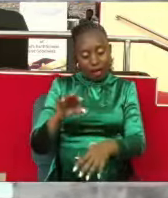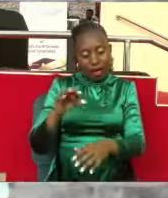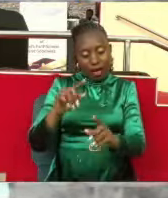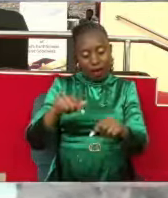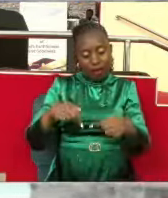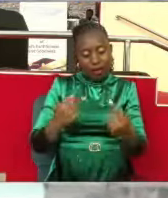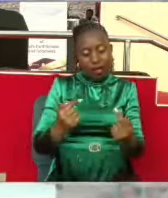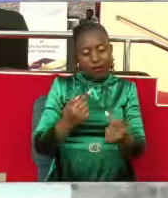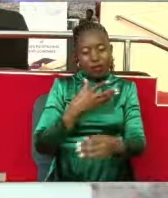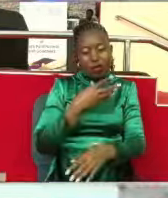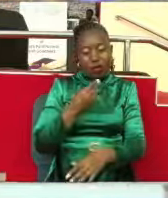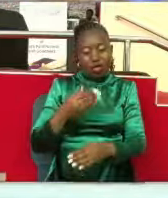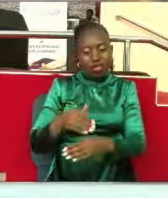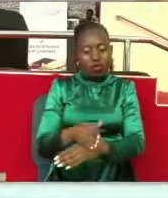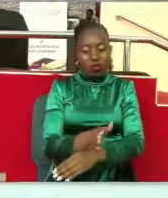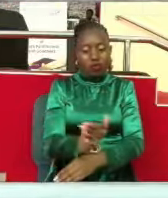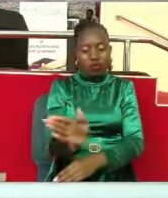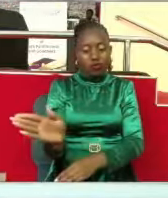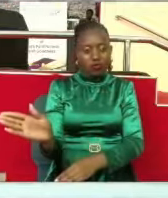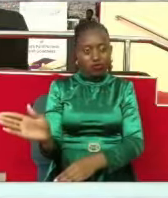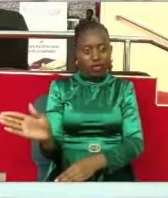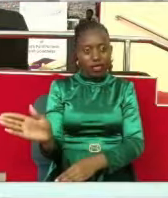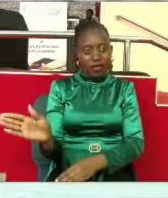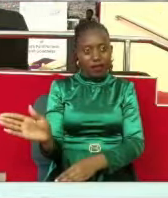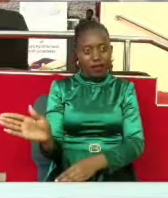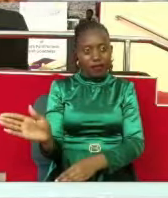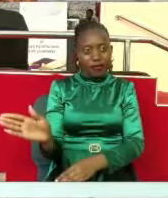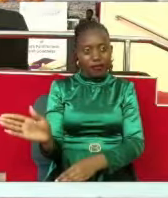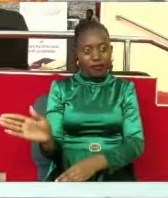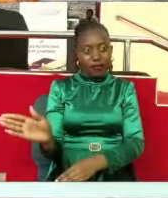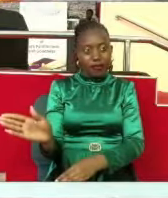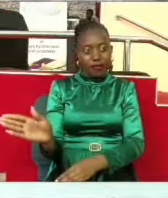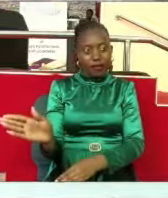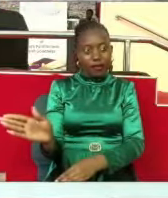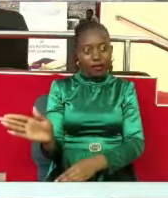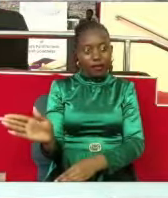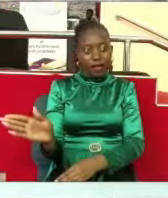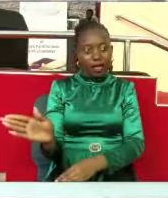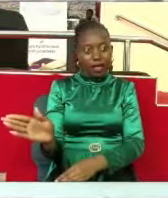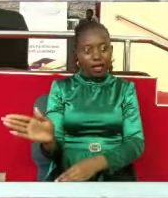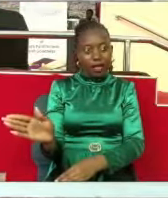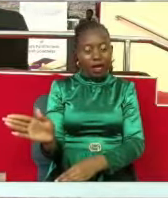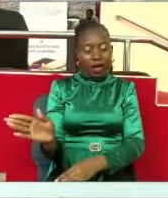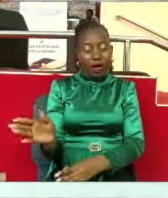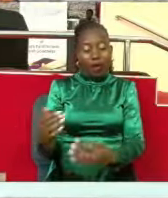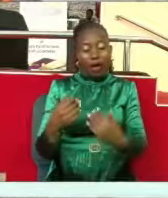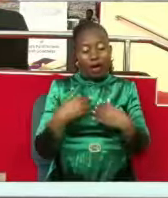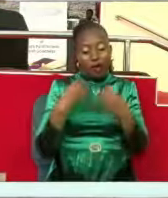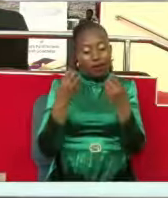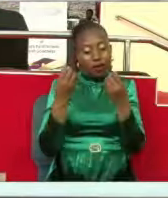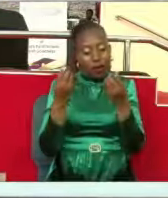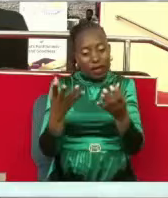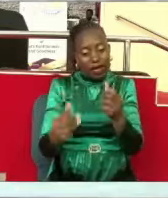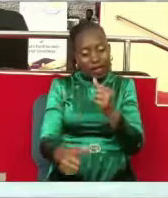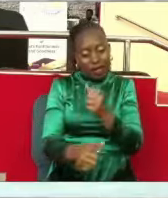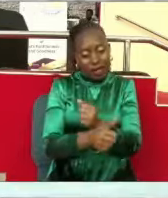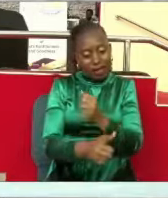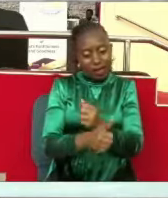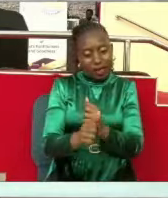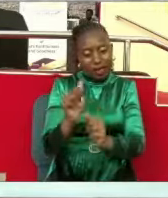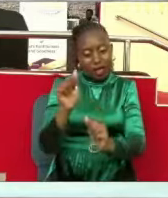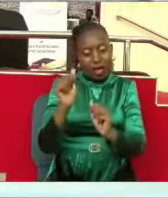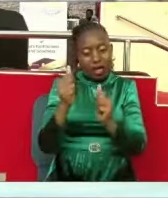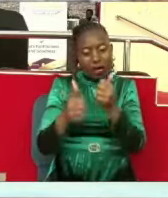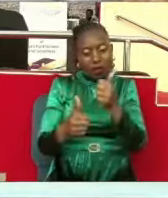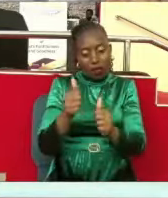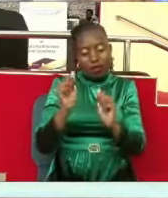to stray away. Tunajipata na kuingia katika njia panda. There are so many dangers that want to hit us. Kuna hatari mingi zinakuja njia